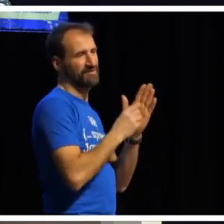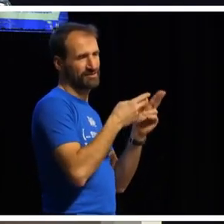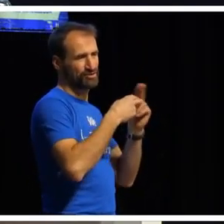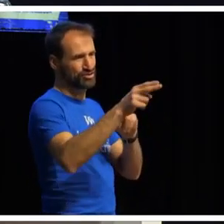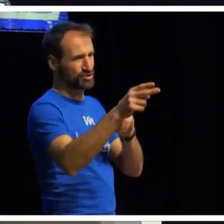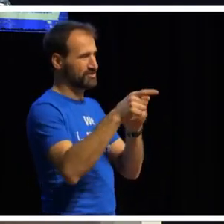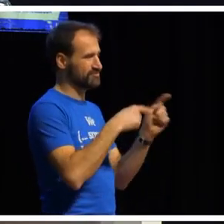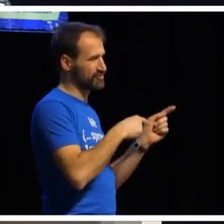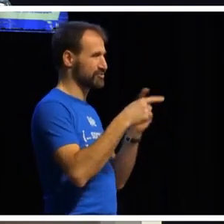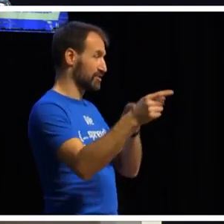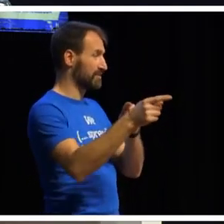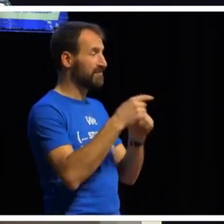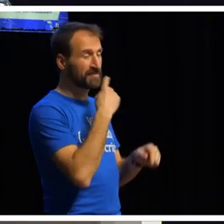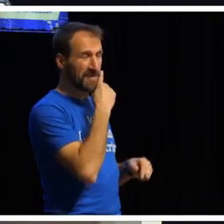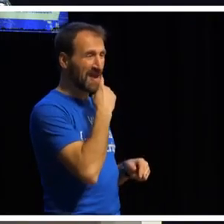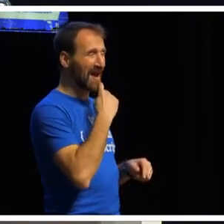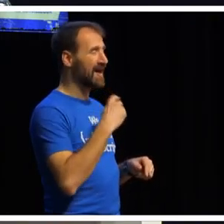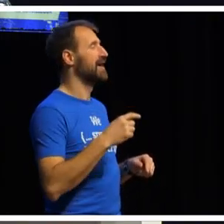if I